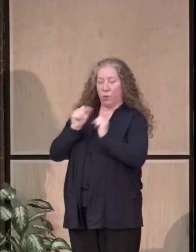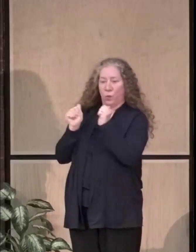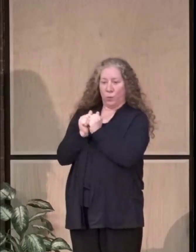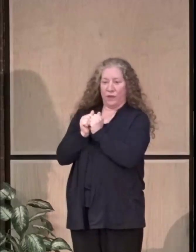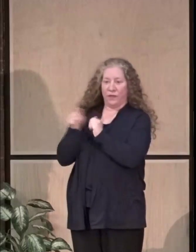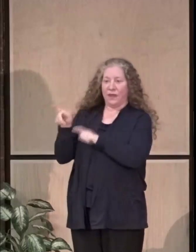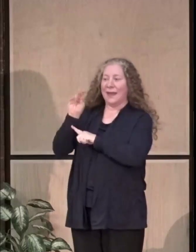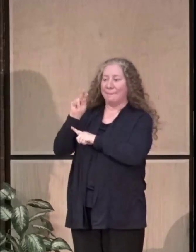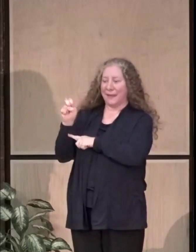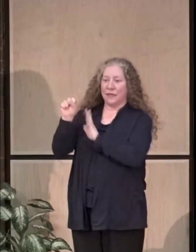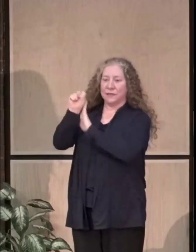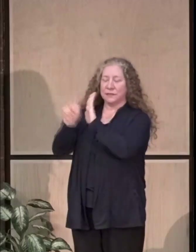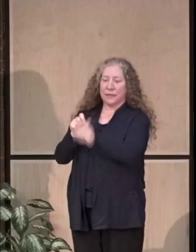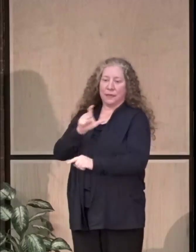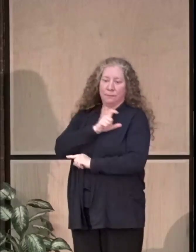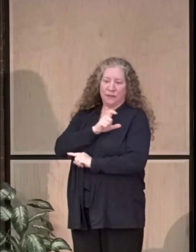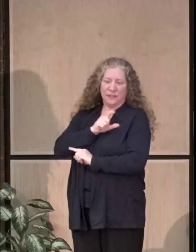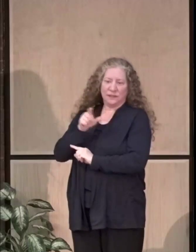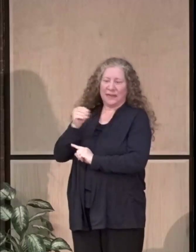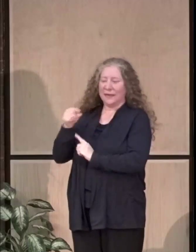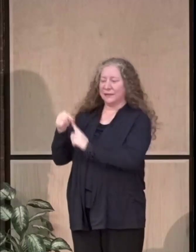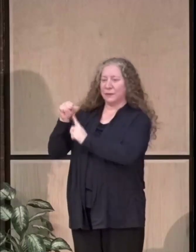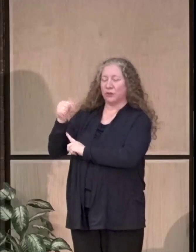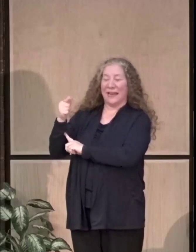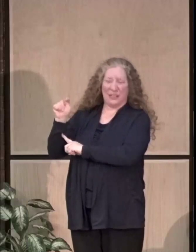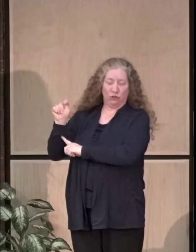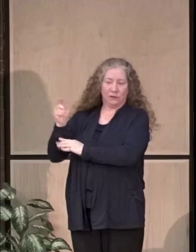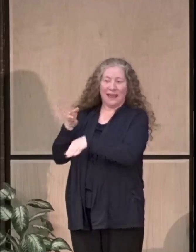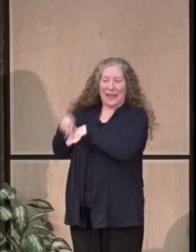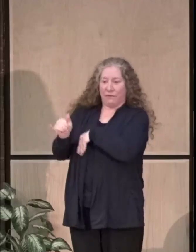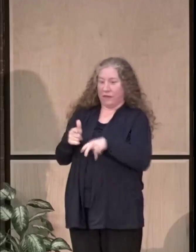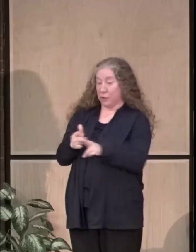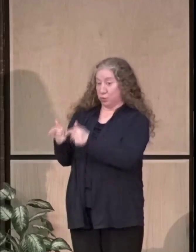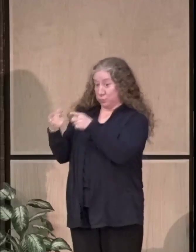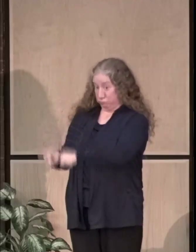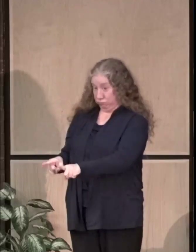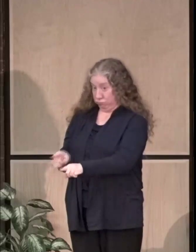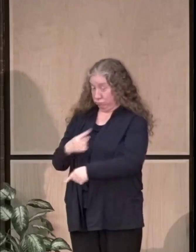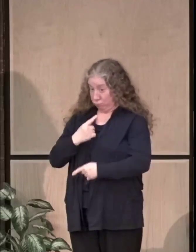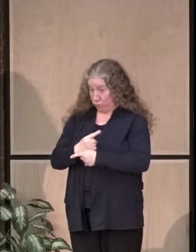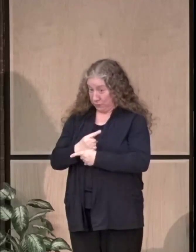Maine State Police and Army Special Agents after the shooting, right?